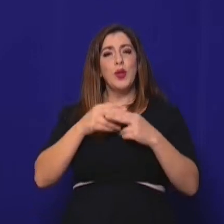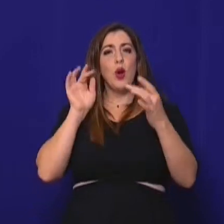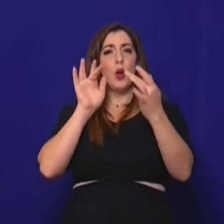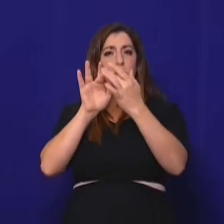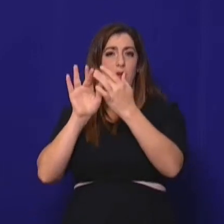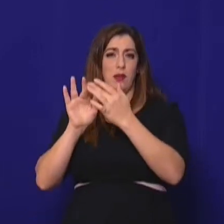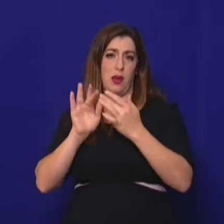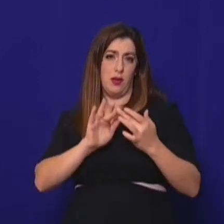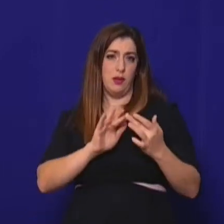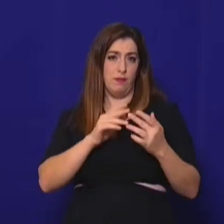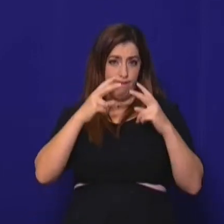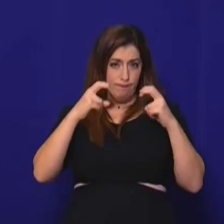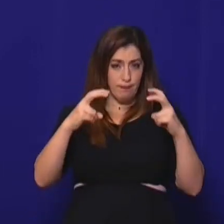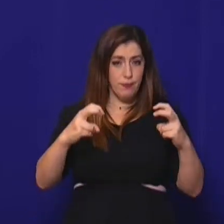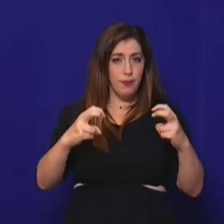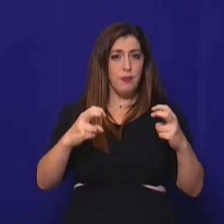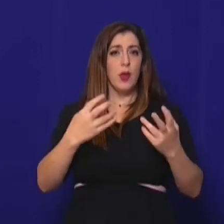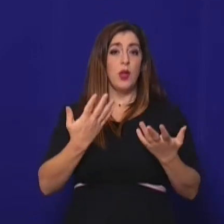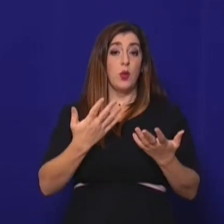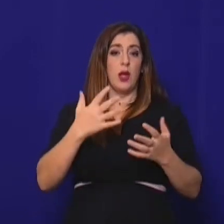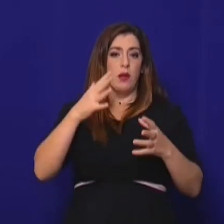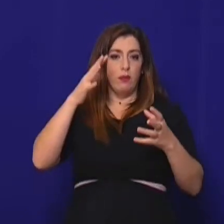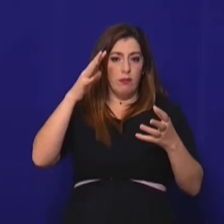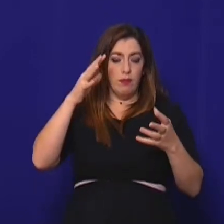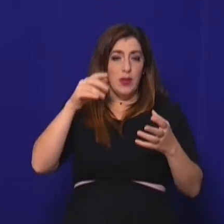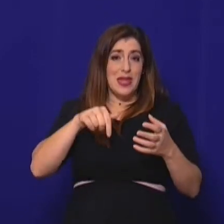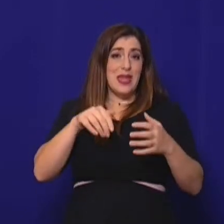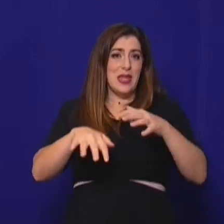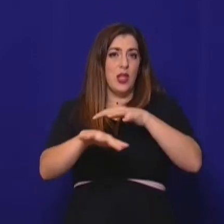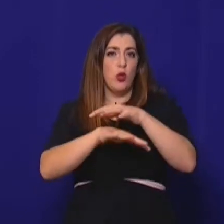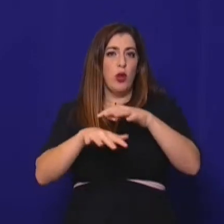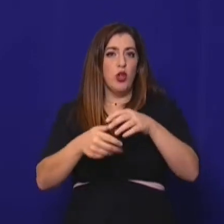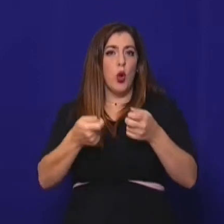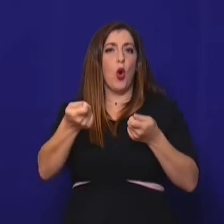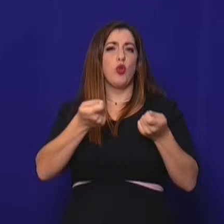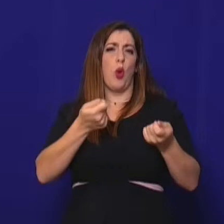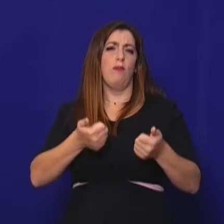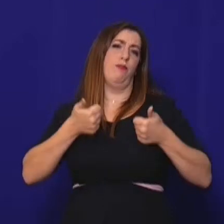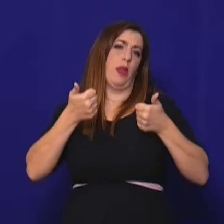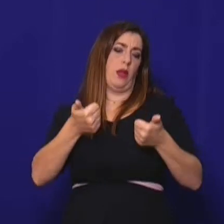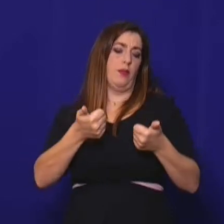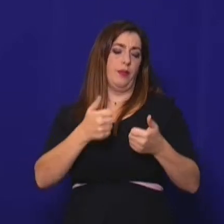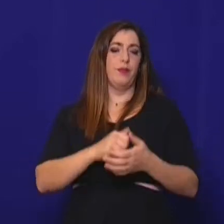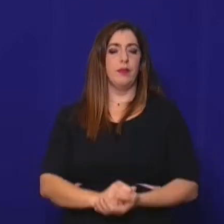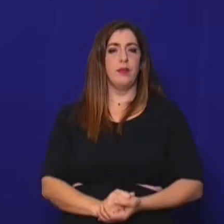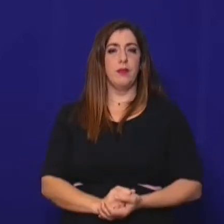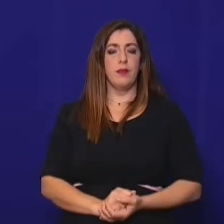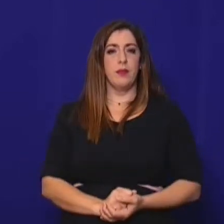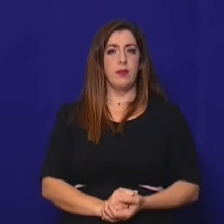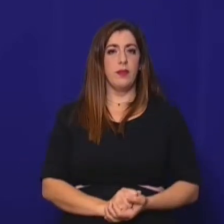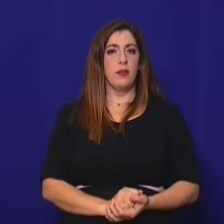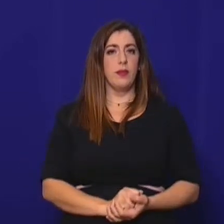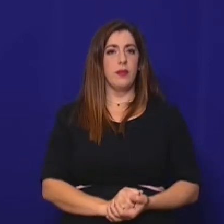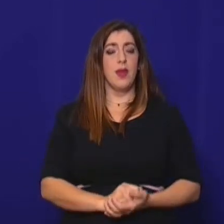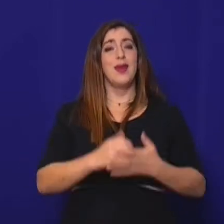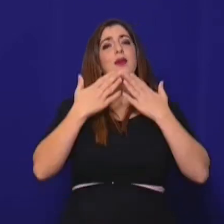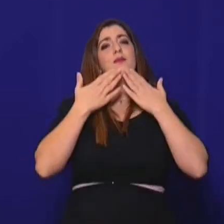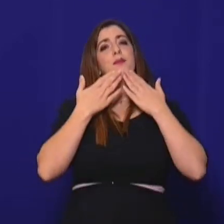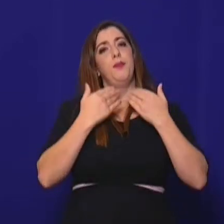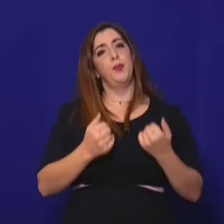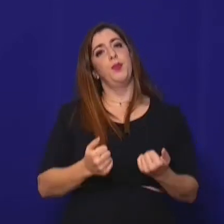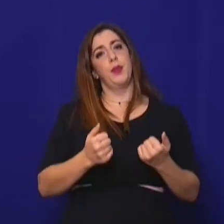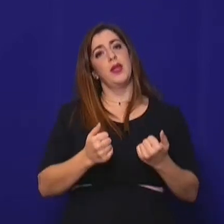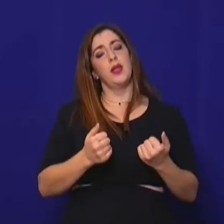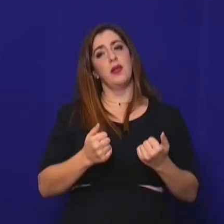so that we will be able to contain the situation. I appeal to everyone to heed the preventive